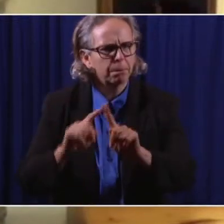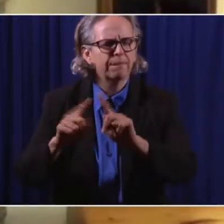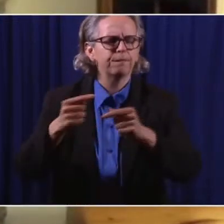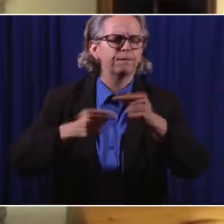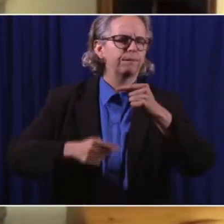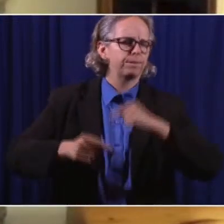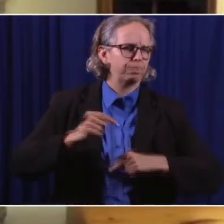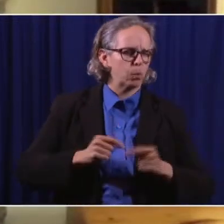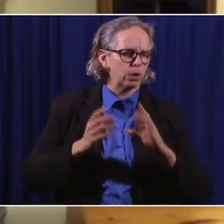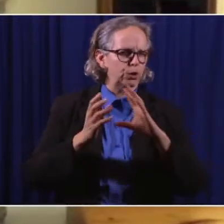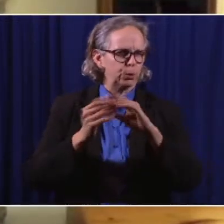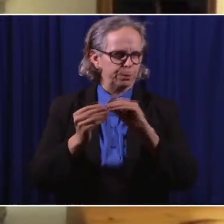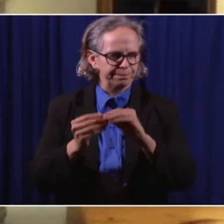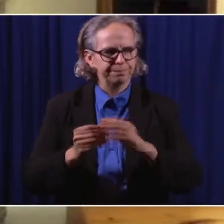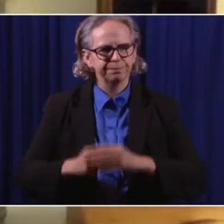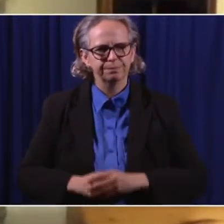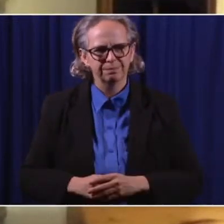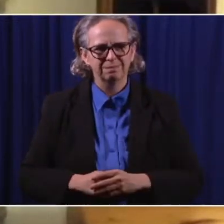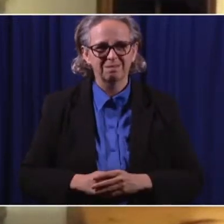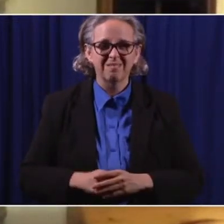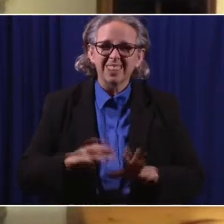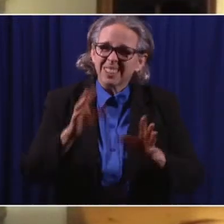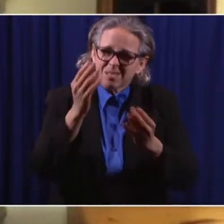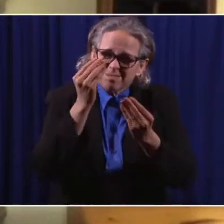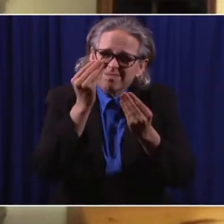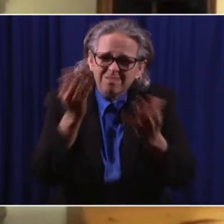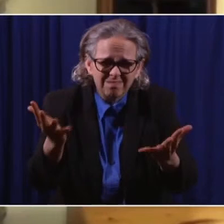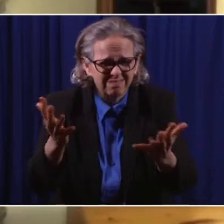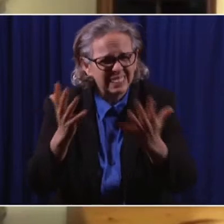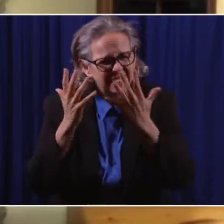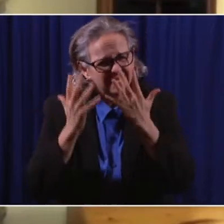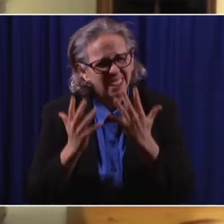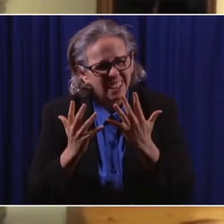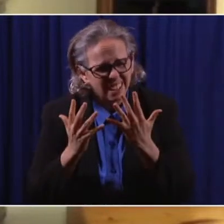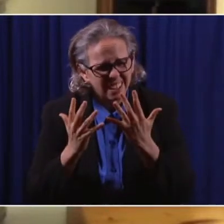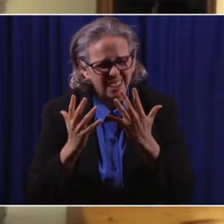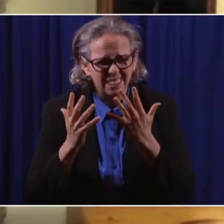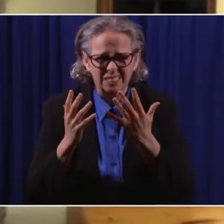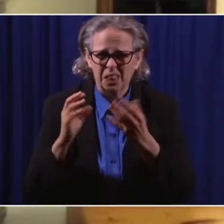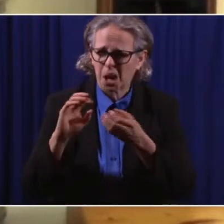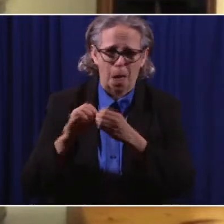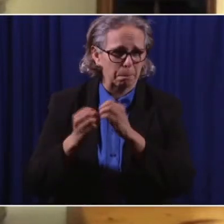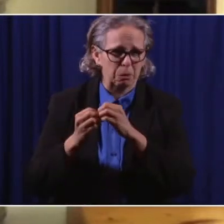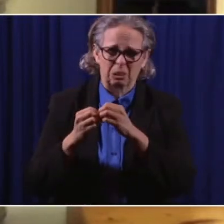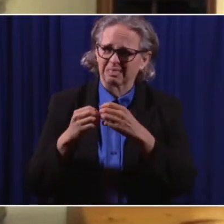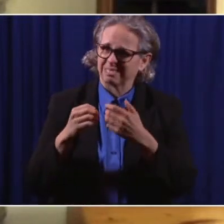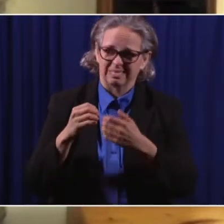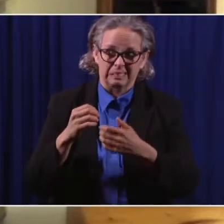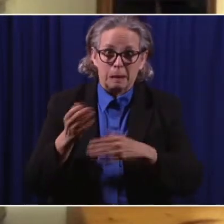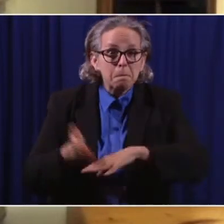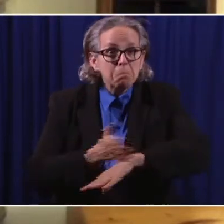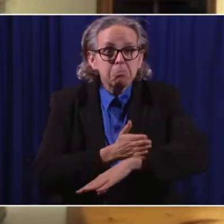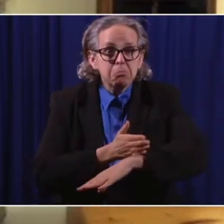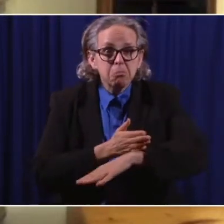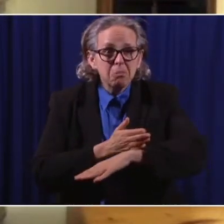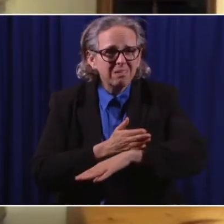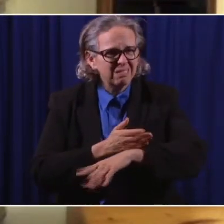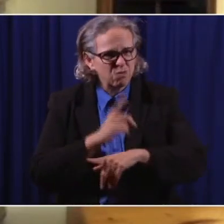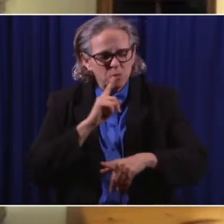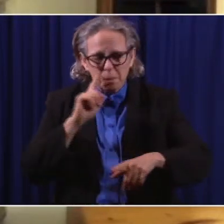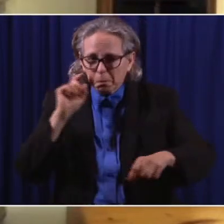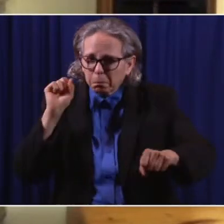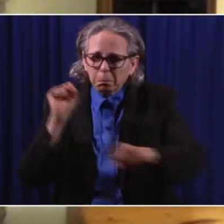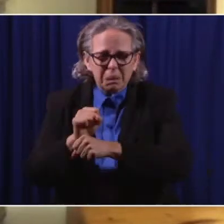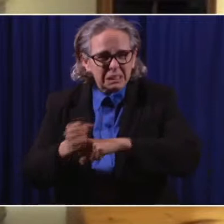Sadly, our situation continues in Ohio to worsen. For my fellow Ohioans who have felt